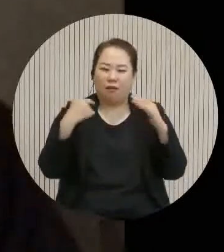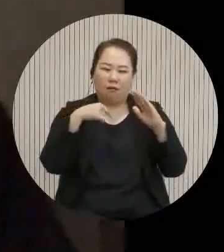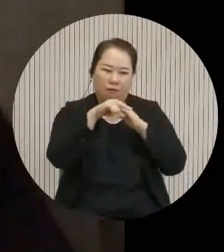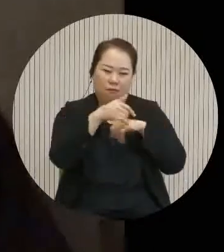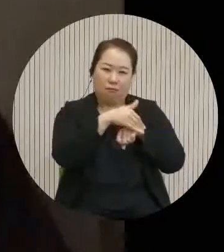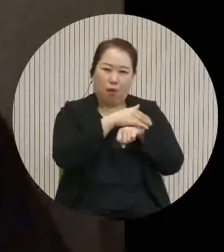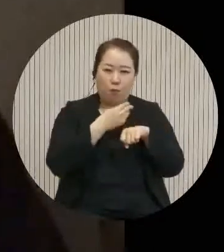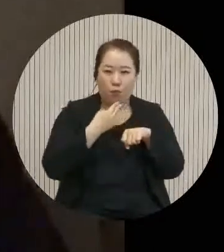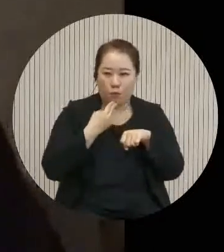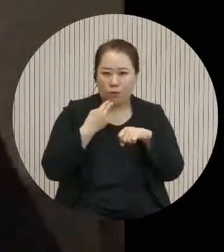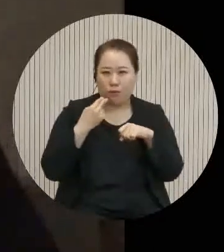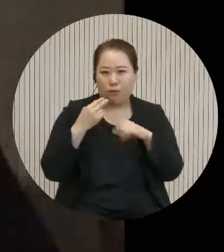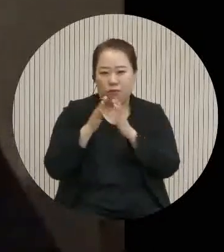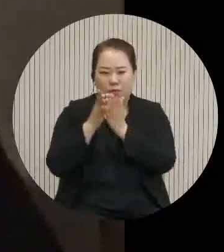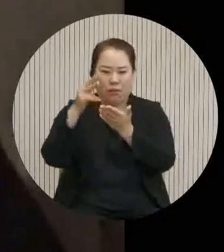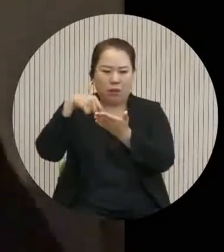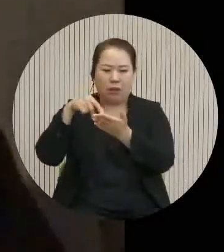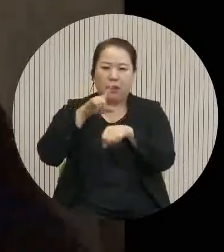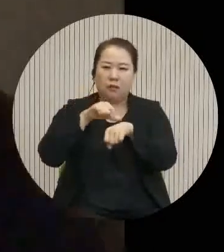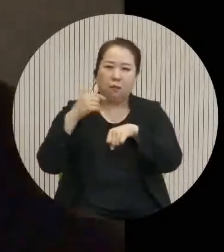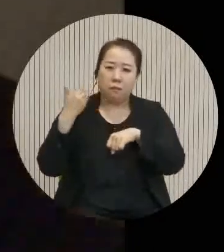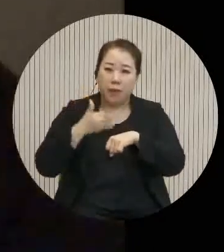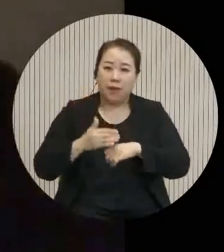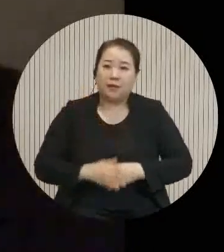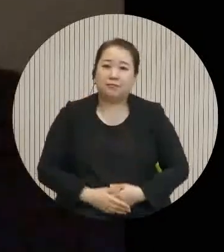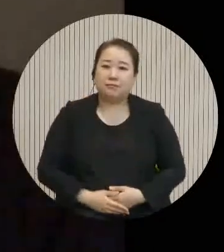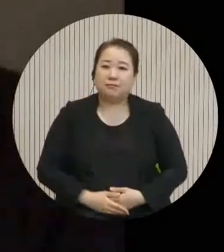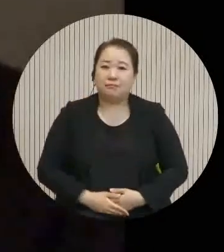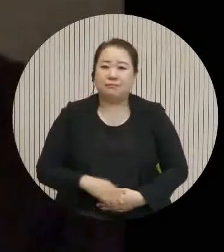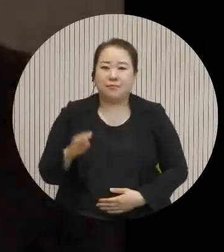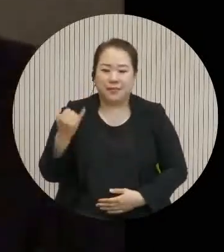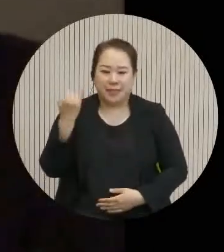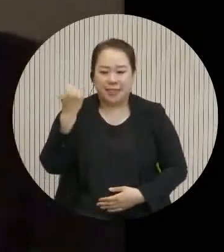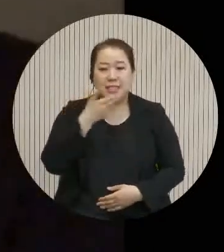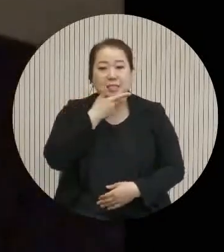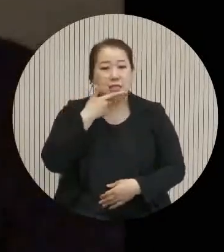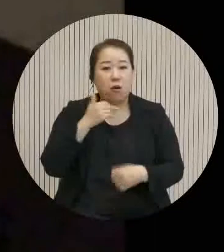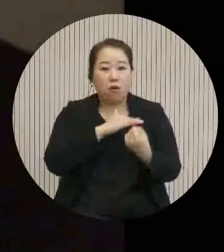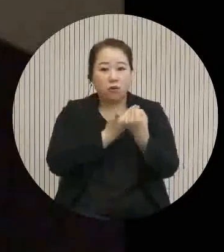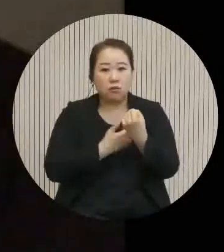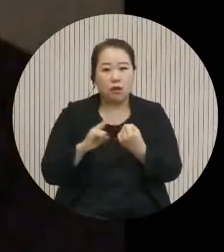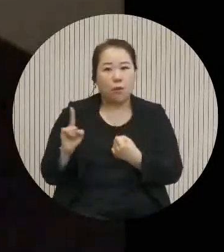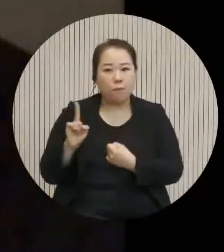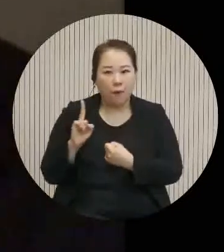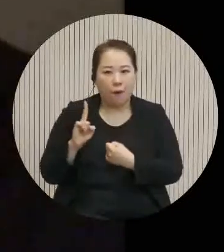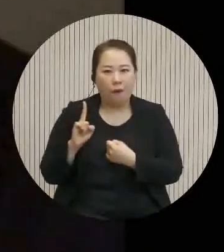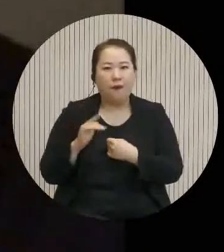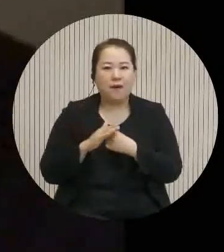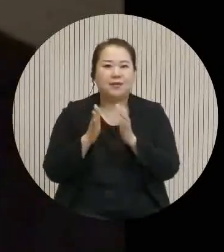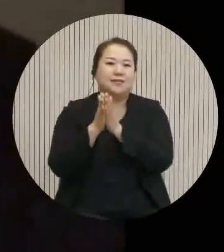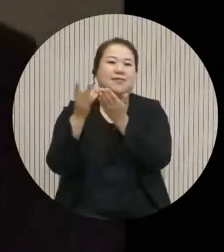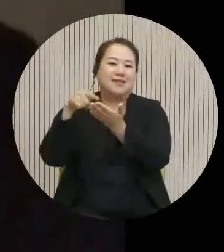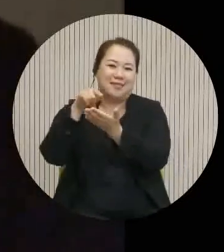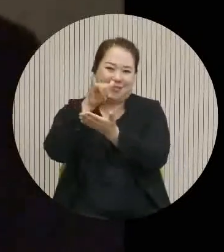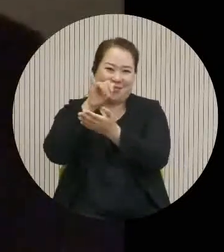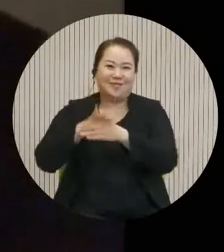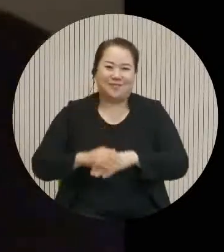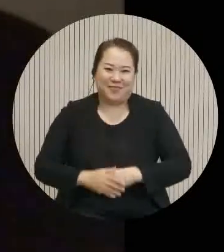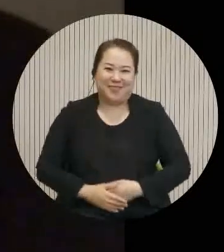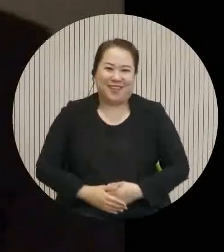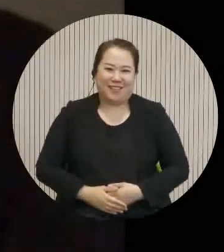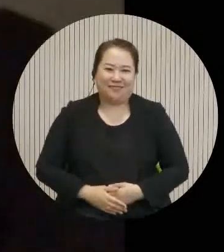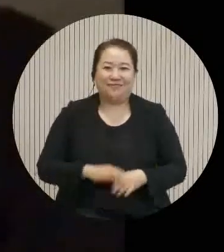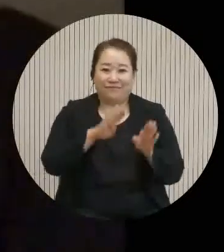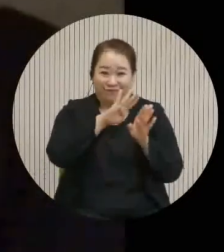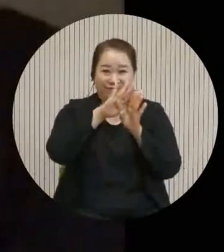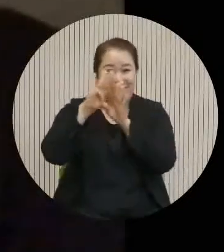she found a source of books. Well, let's go to another one. These people just happen to be Korean. This is really an accident. Grace Cho, Cal